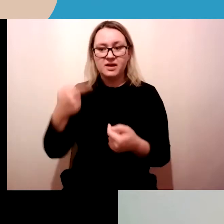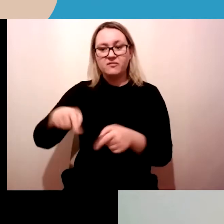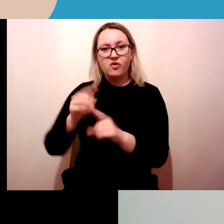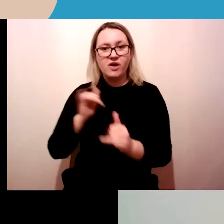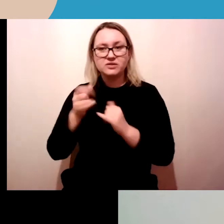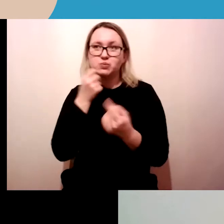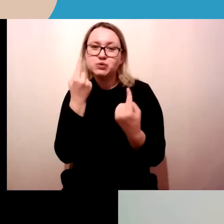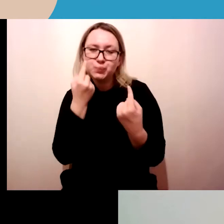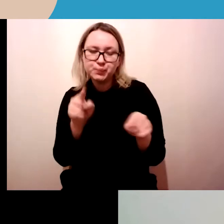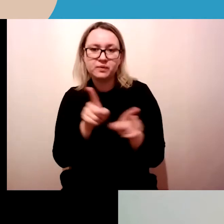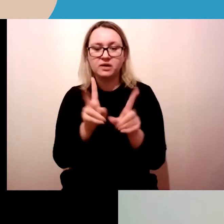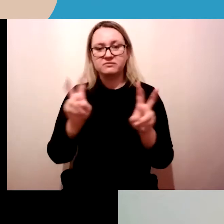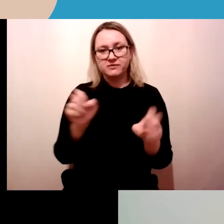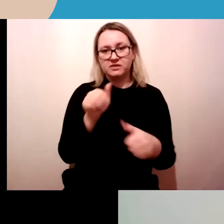their